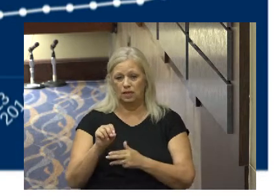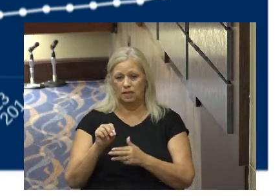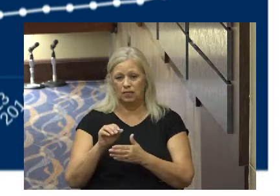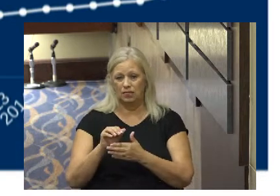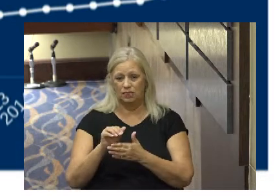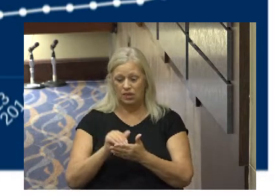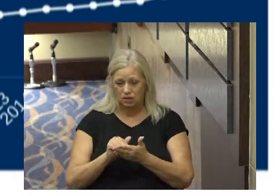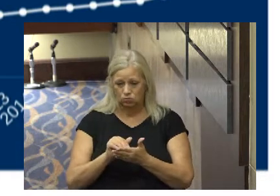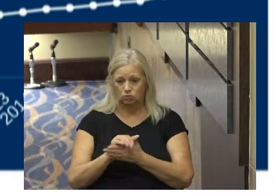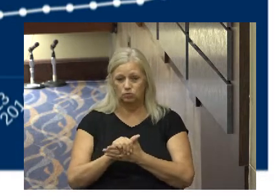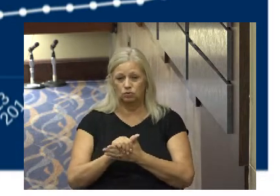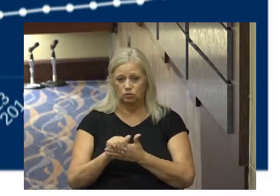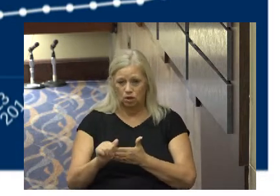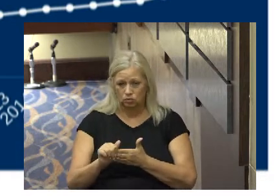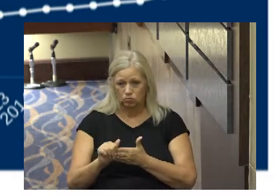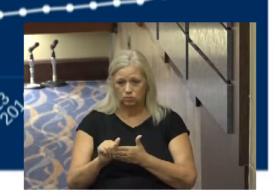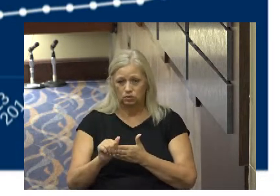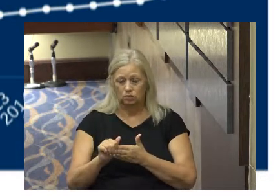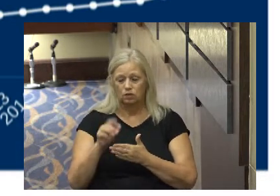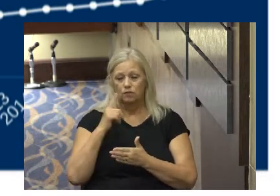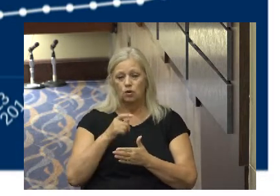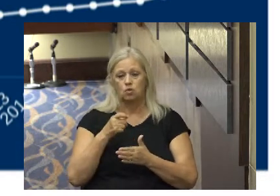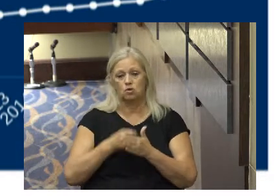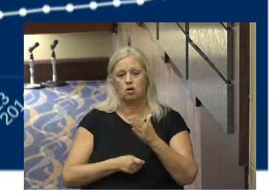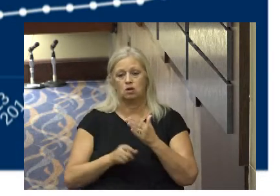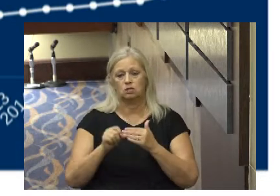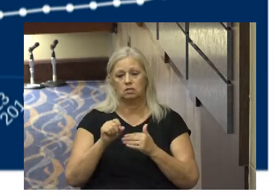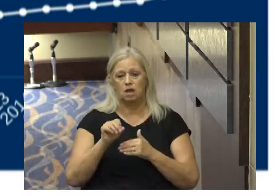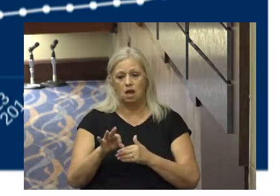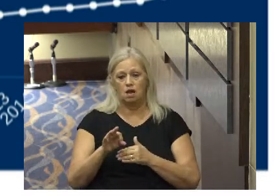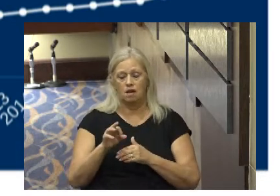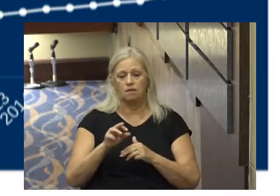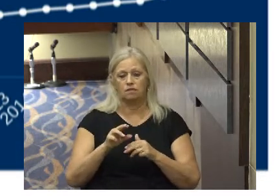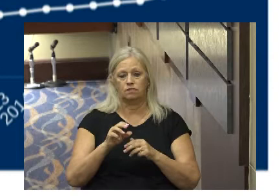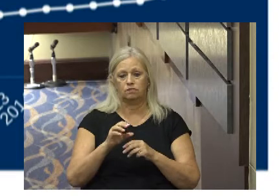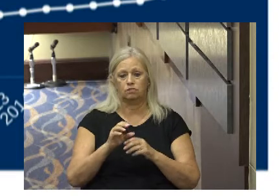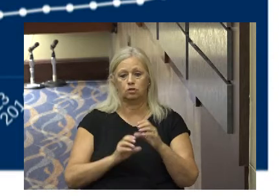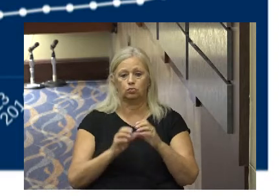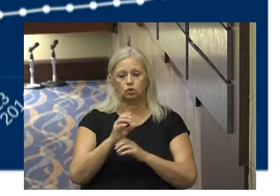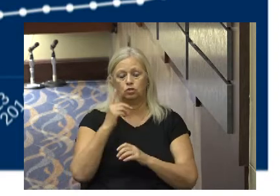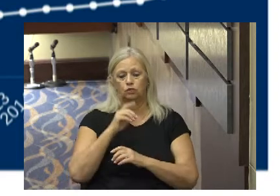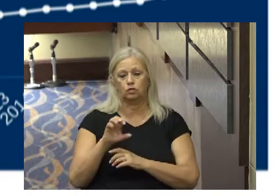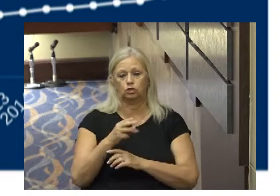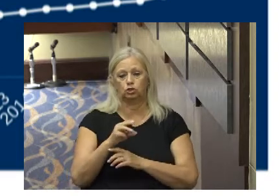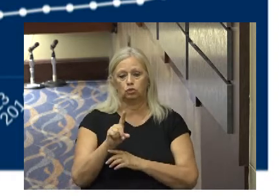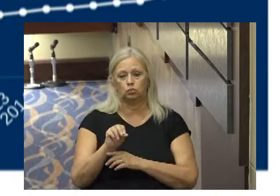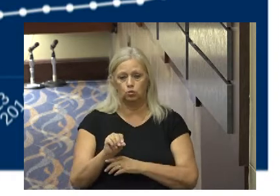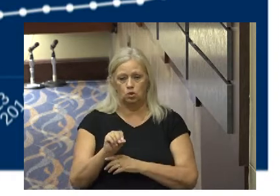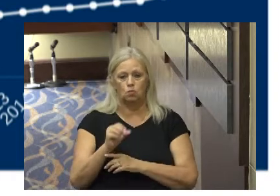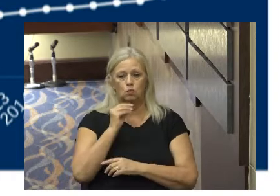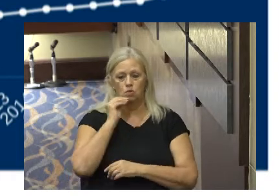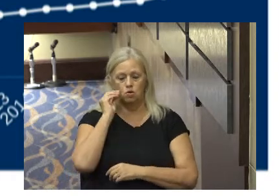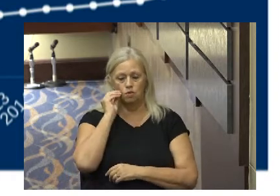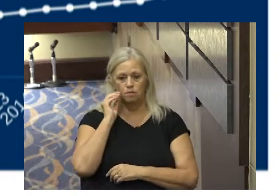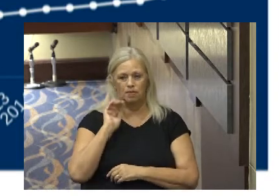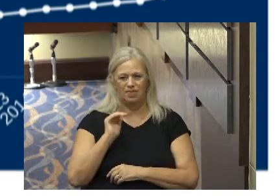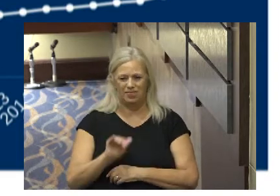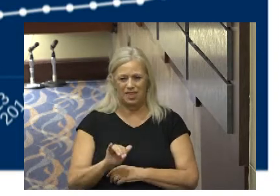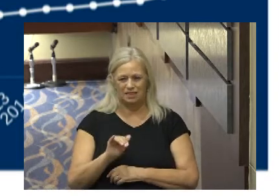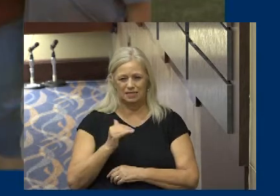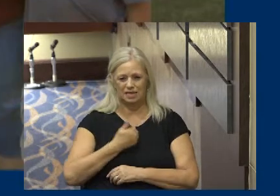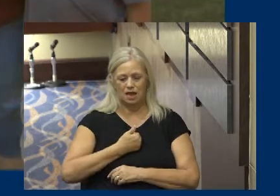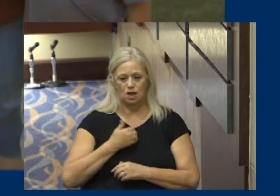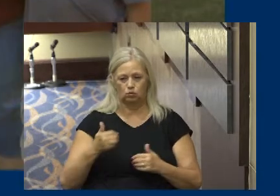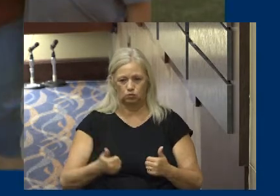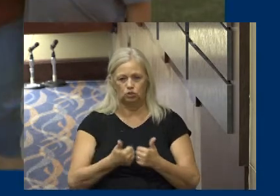$230,000 for cost of construction for a Chodo home. So that's our challenge right there, a good visual